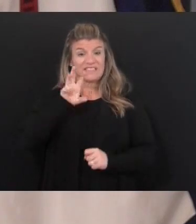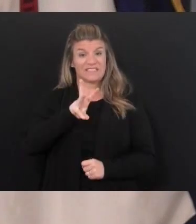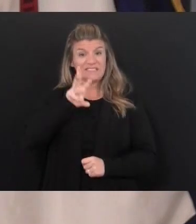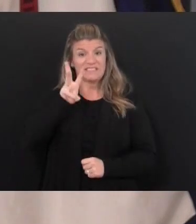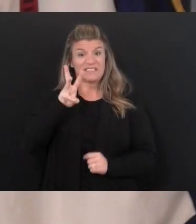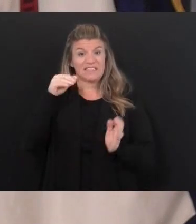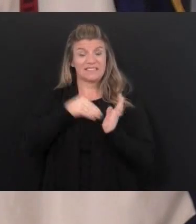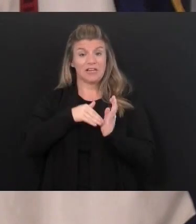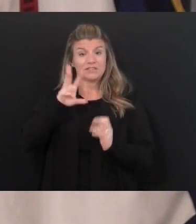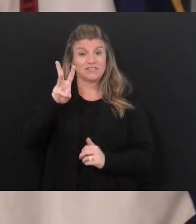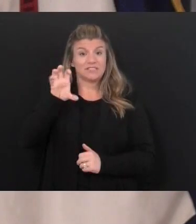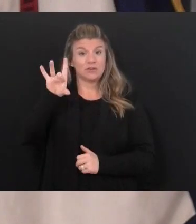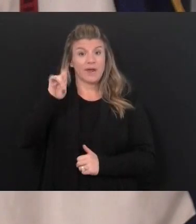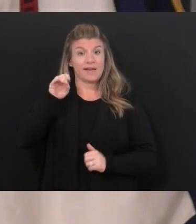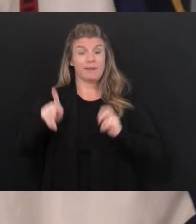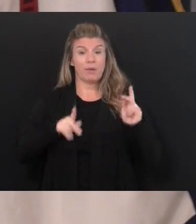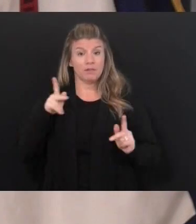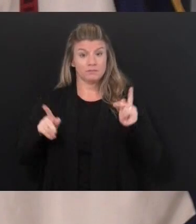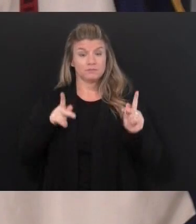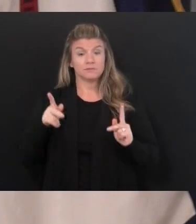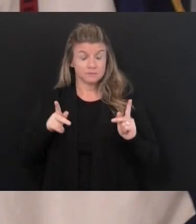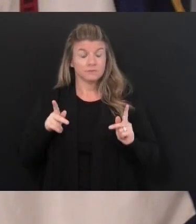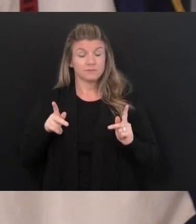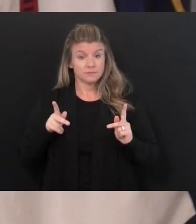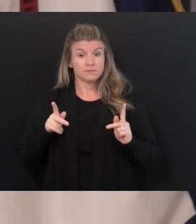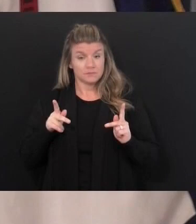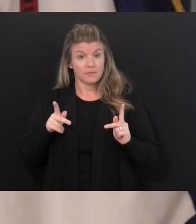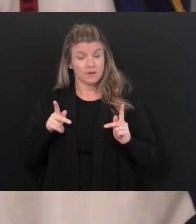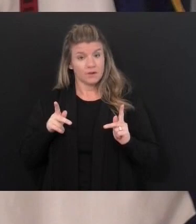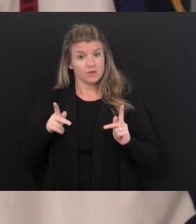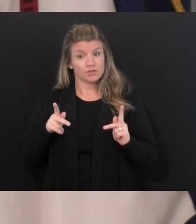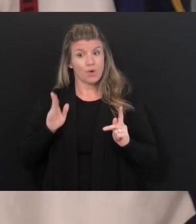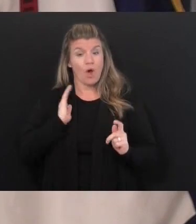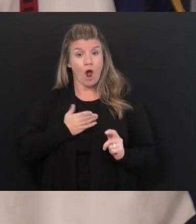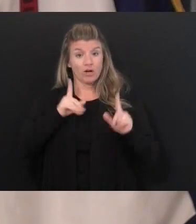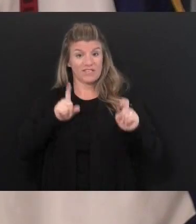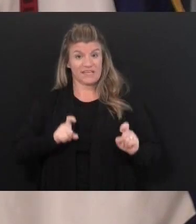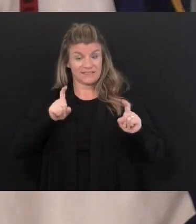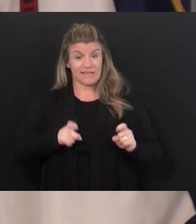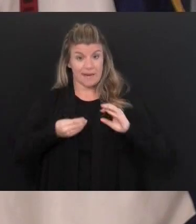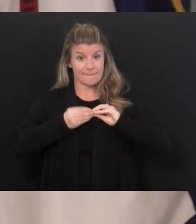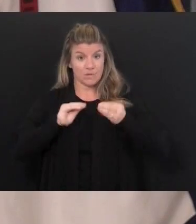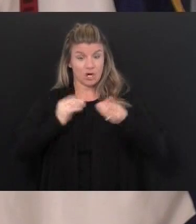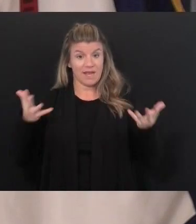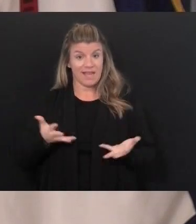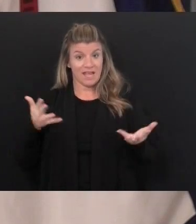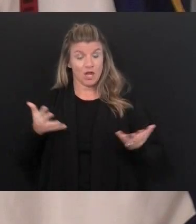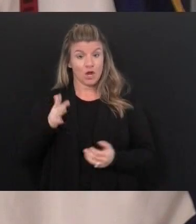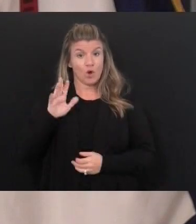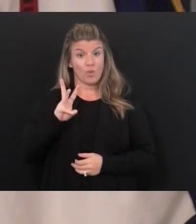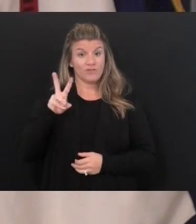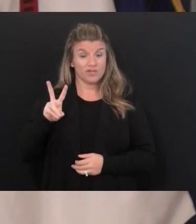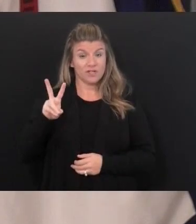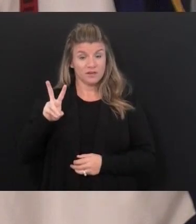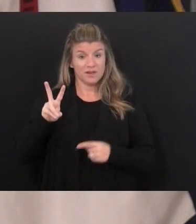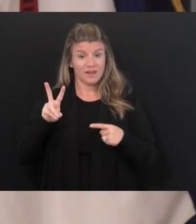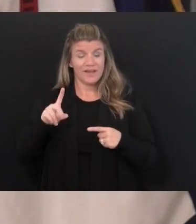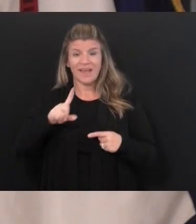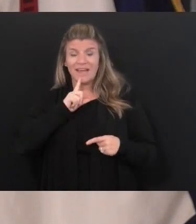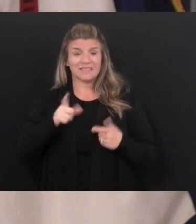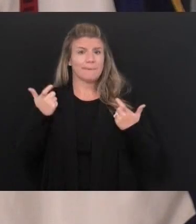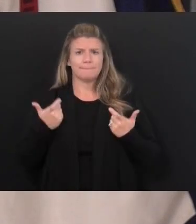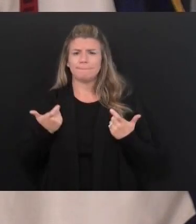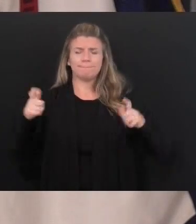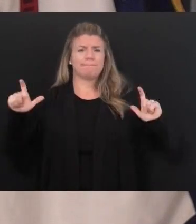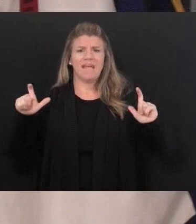66,680 people. So the amount that we have tested in West Virginia is an enormous